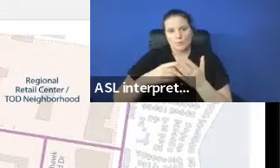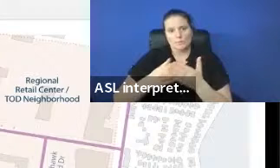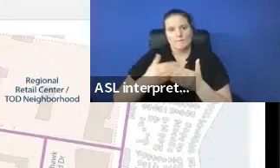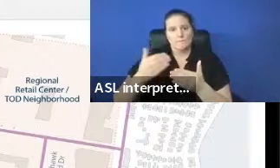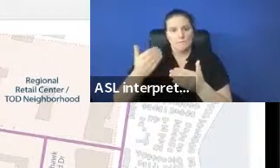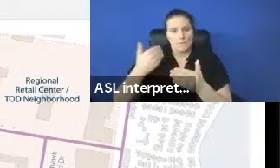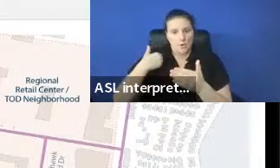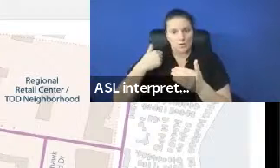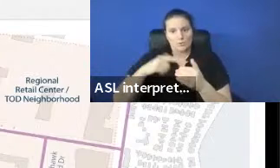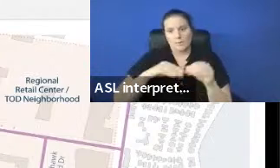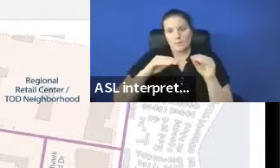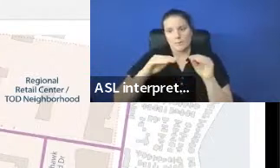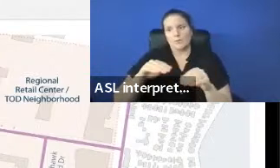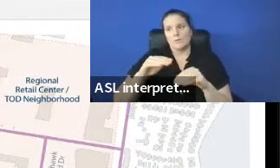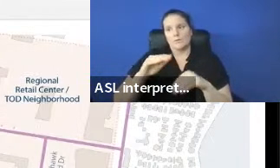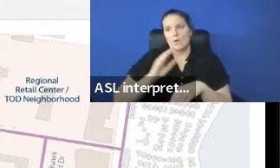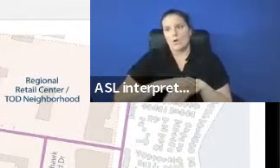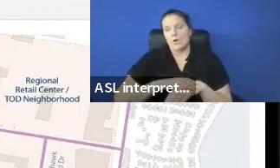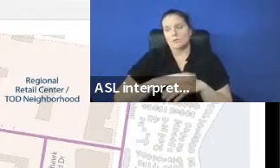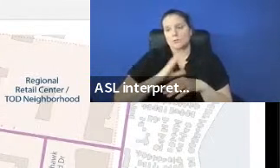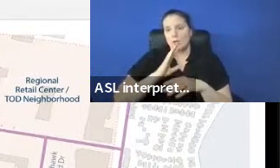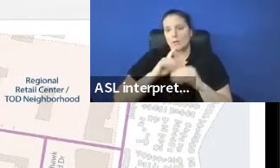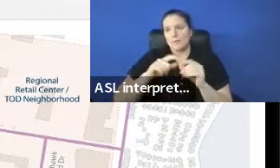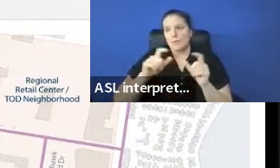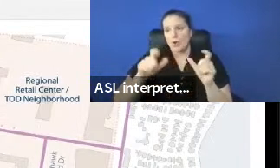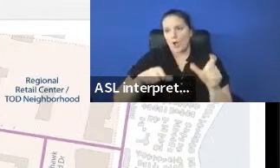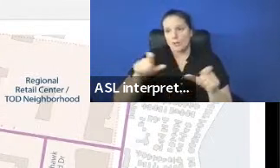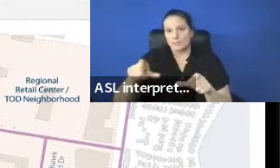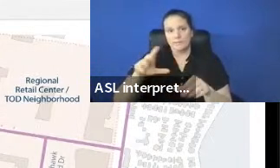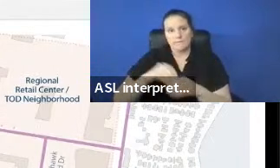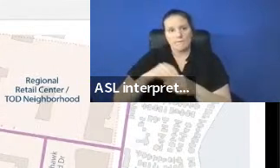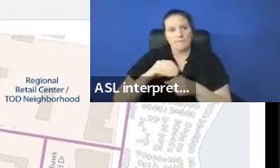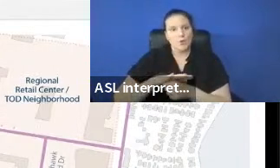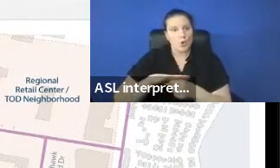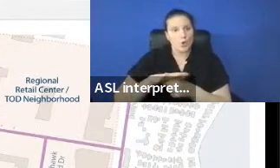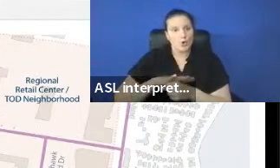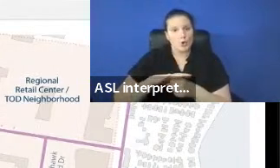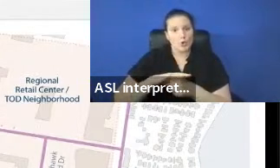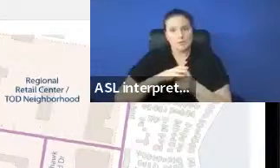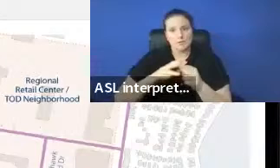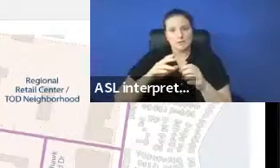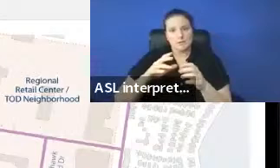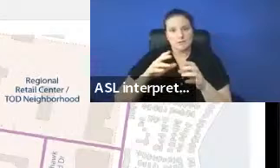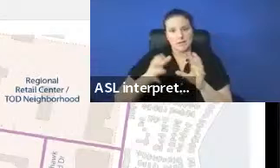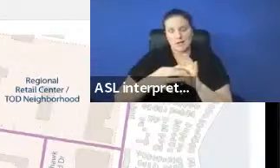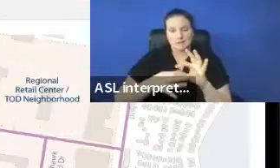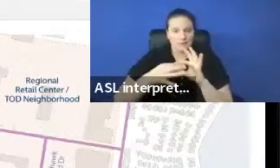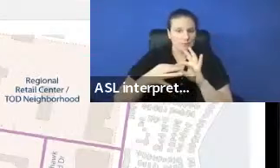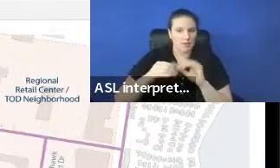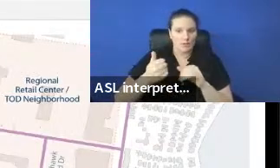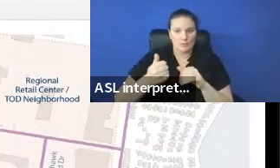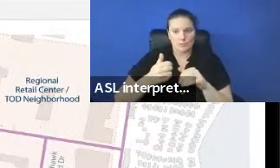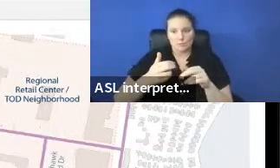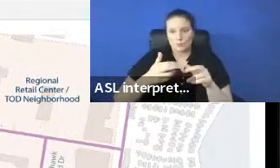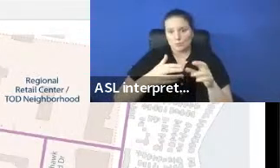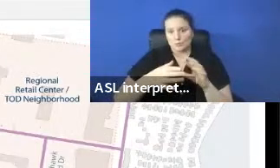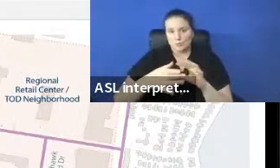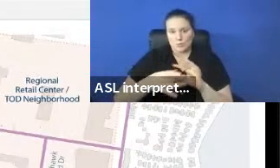we then move over and talk about the columns that deal with local connectivity and the other related